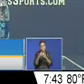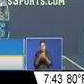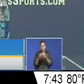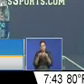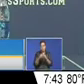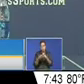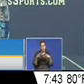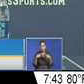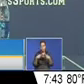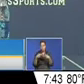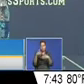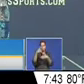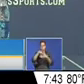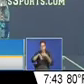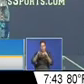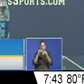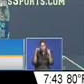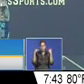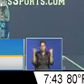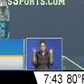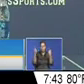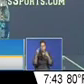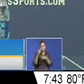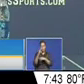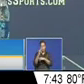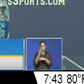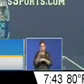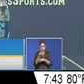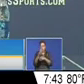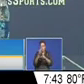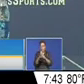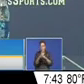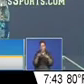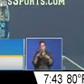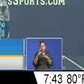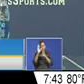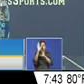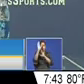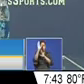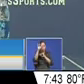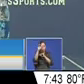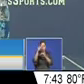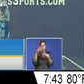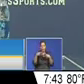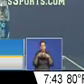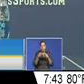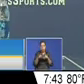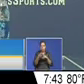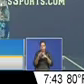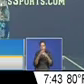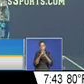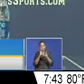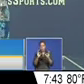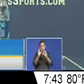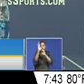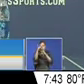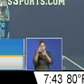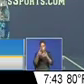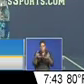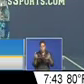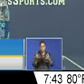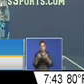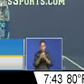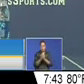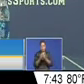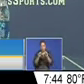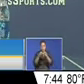we got to get in the gym. Val is going to get a lot of points from the free throw, or have opportunities from the free throw line,